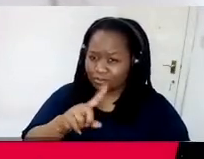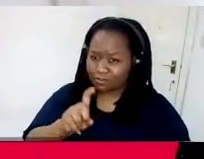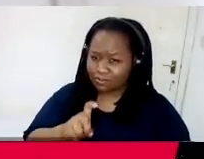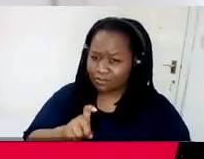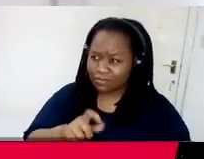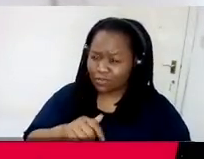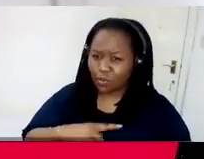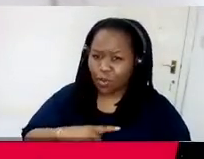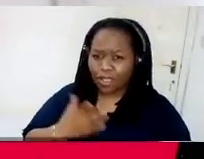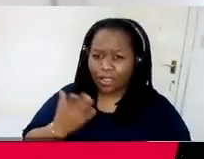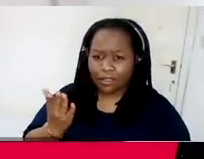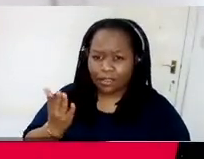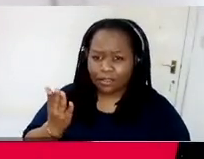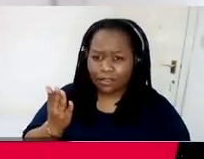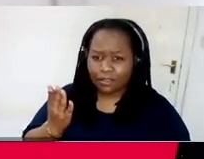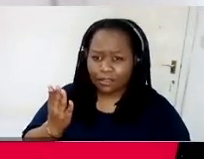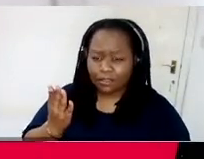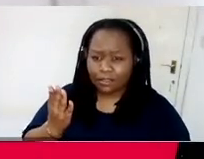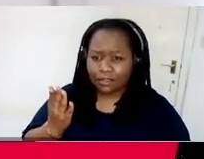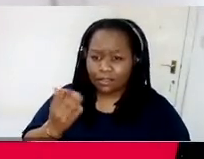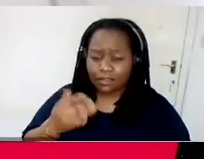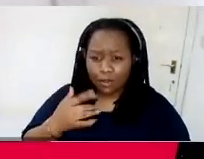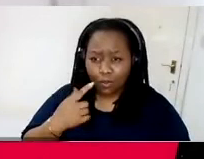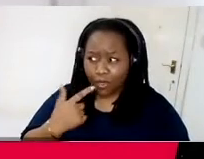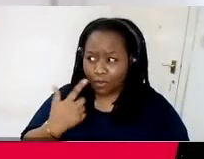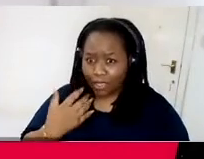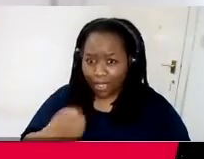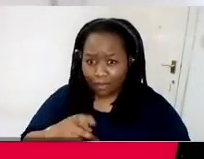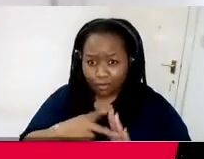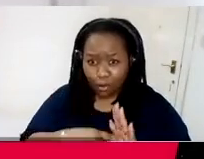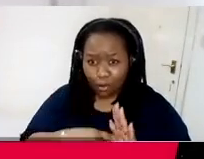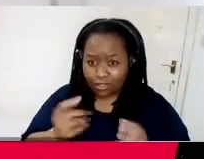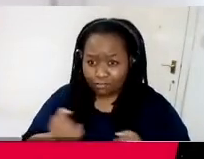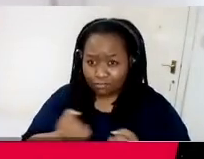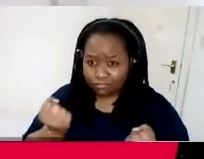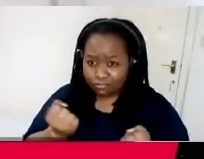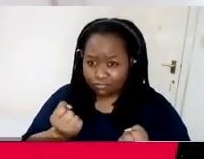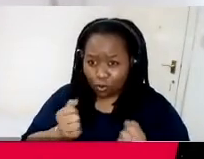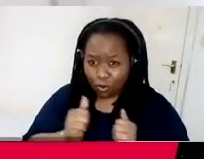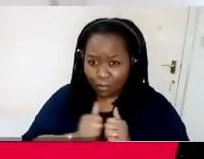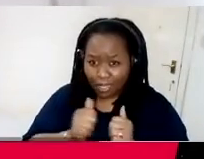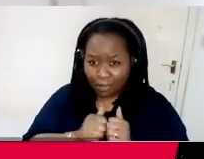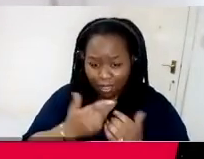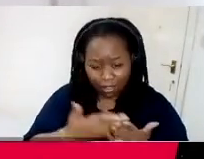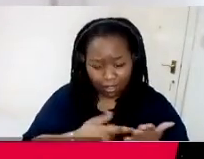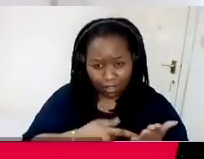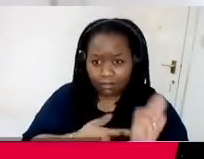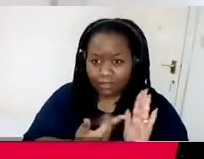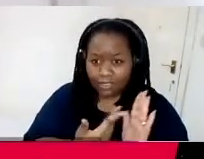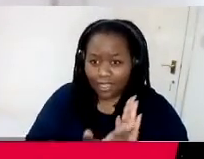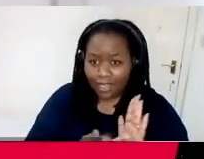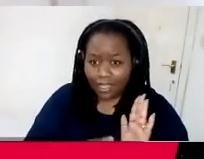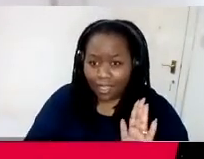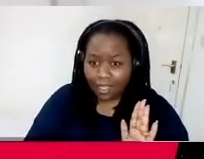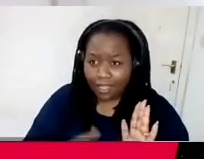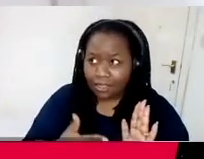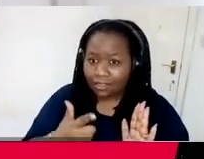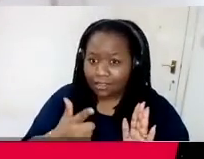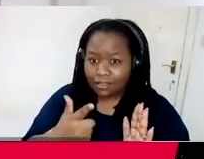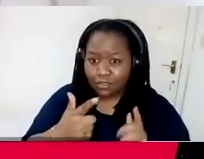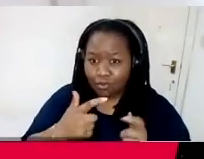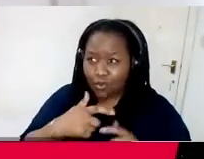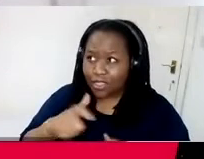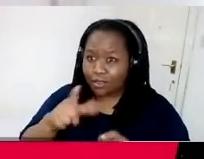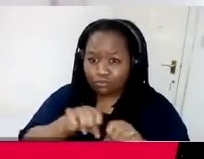come? How come when we have such a policy that on paper is very clear, we have these repeated